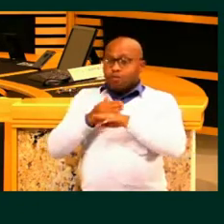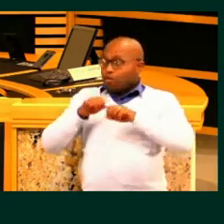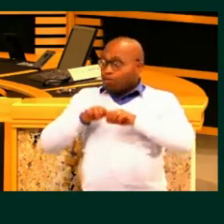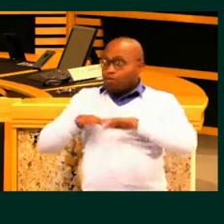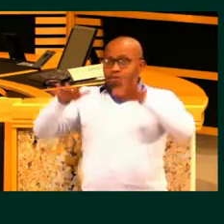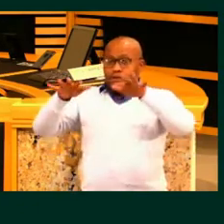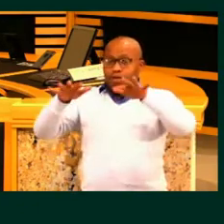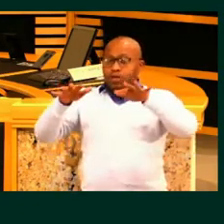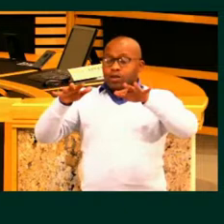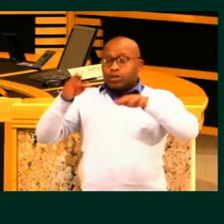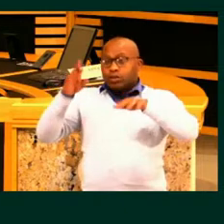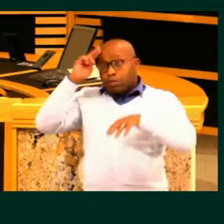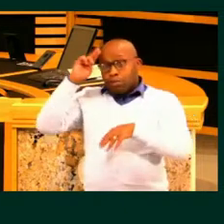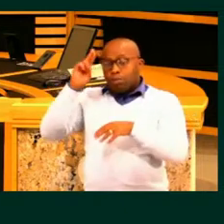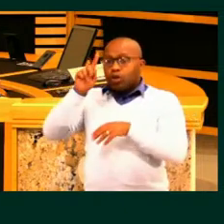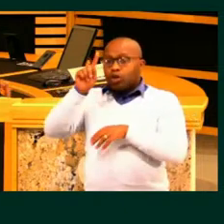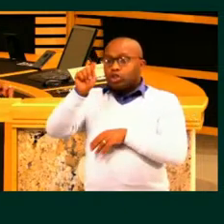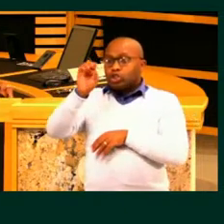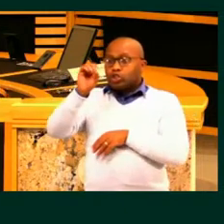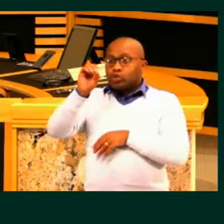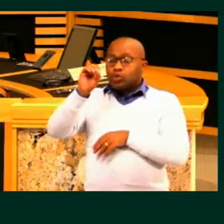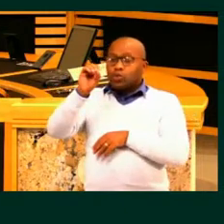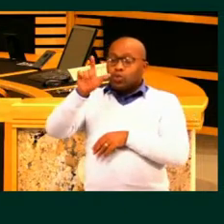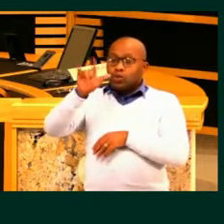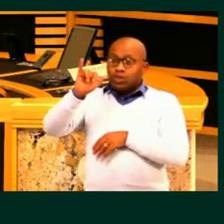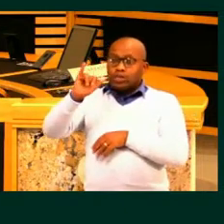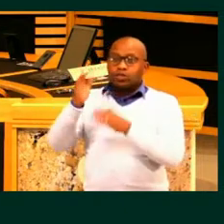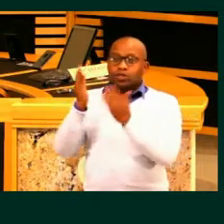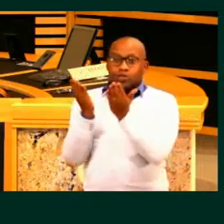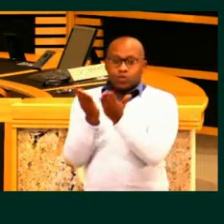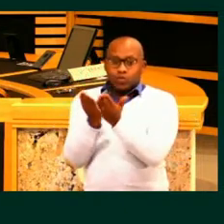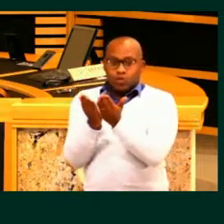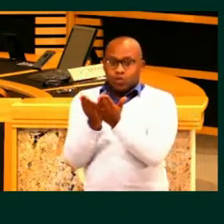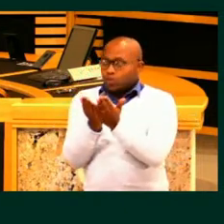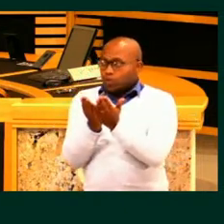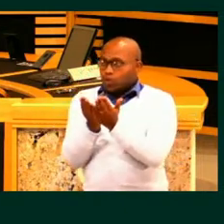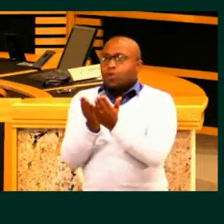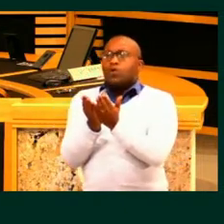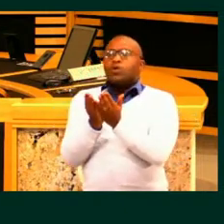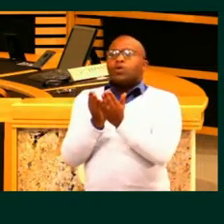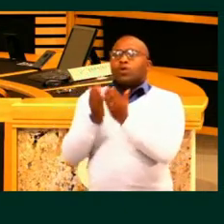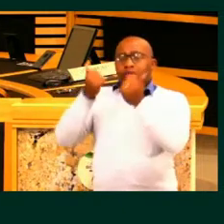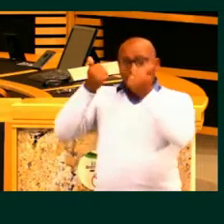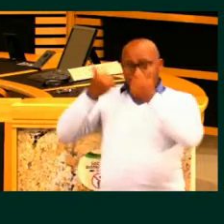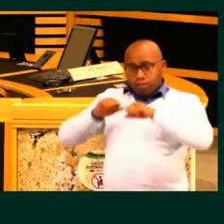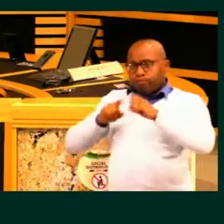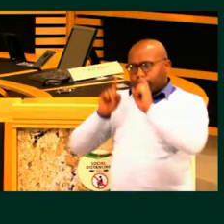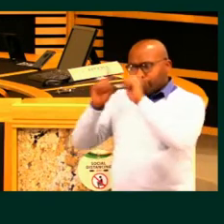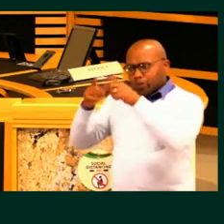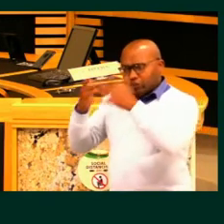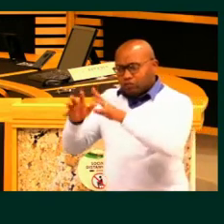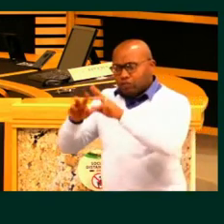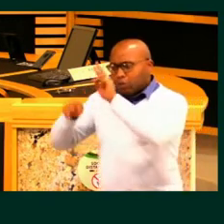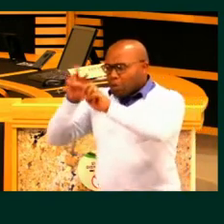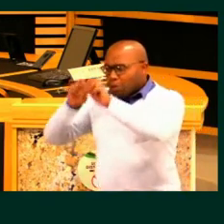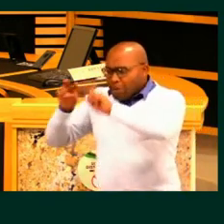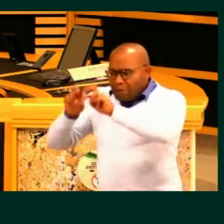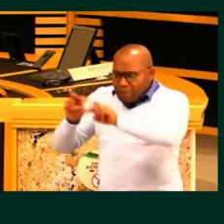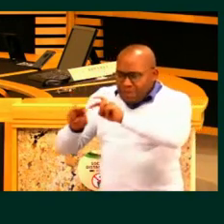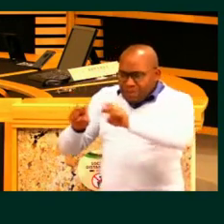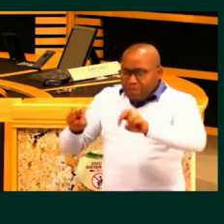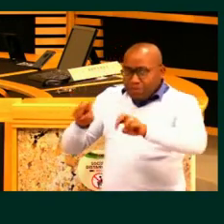Secondary School do is investigated the interesting